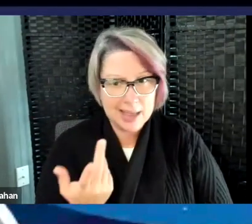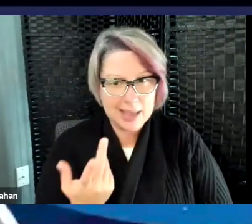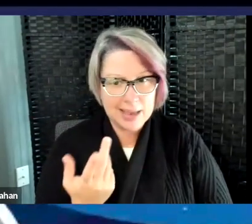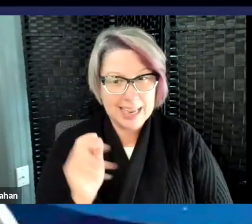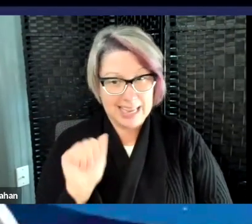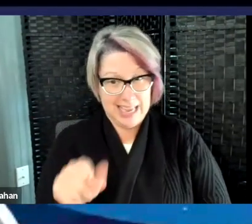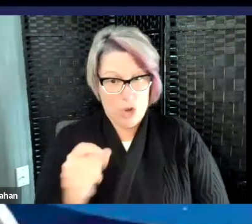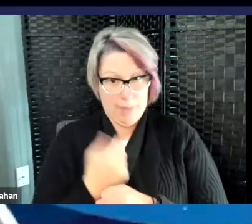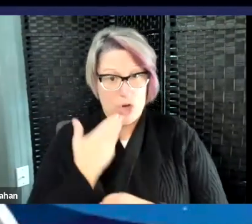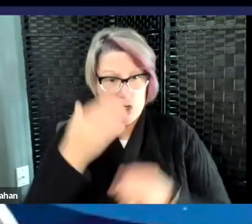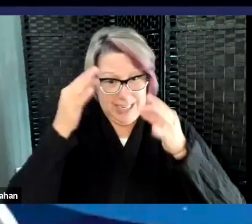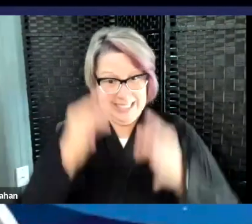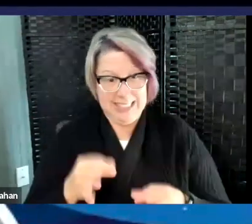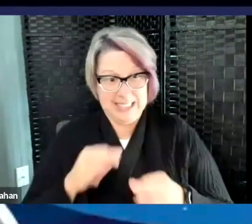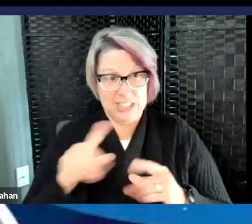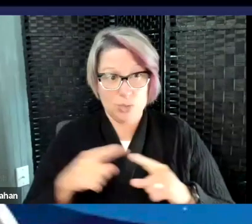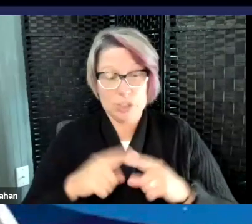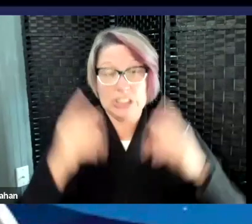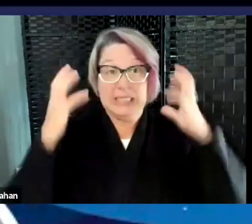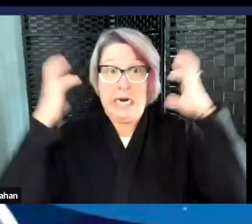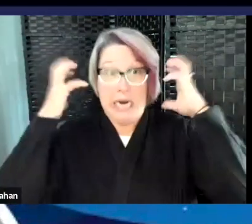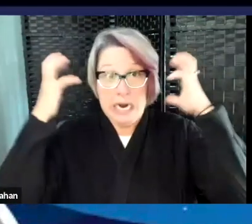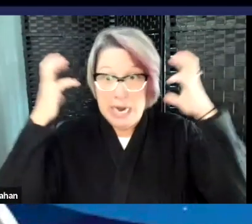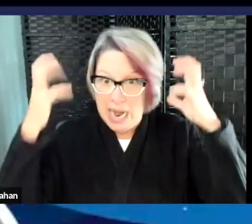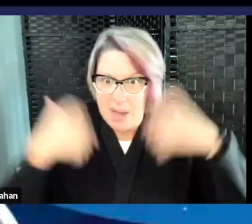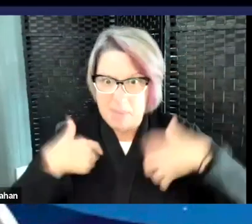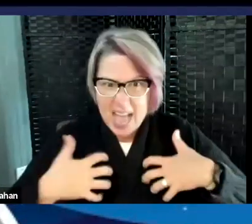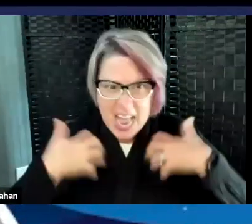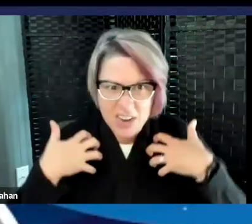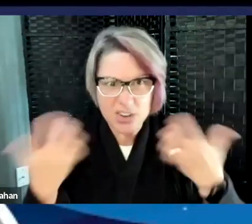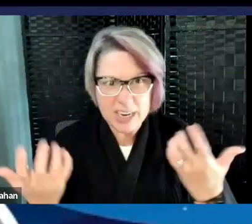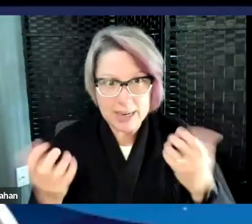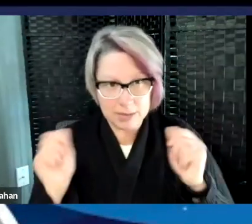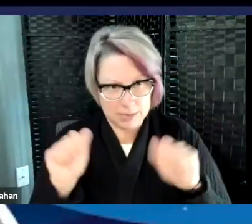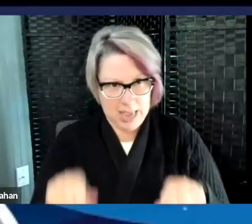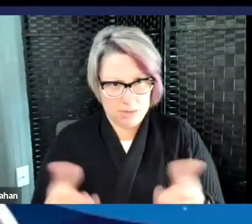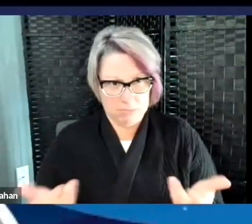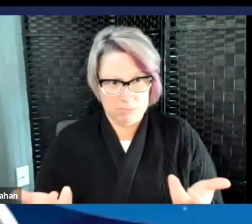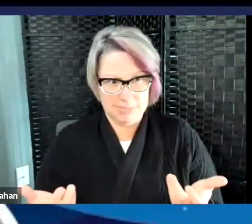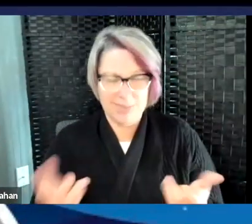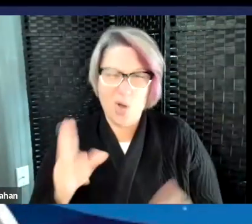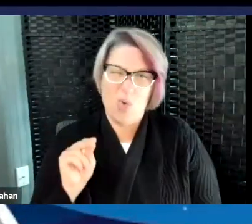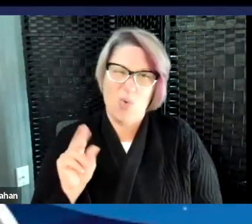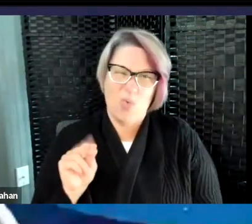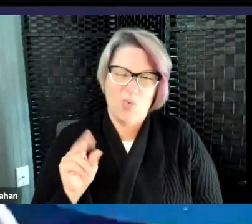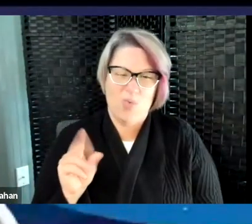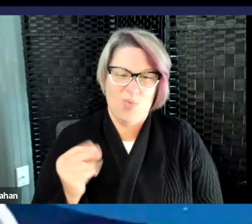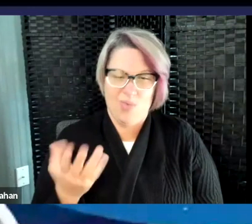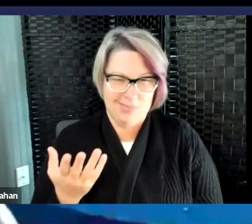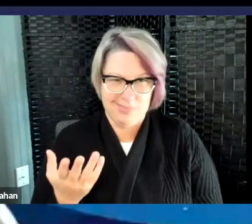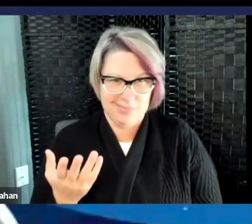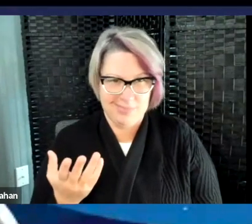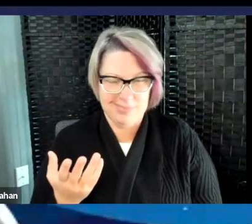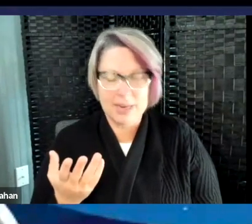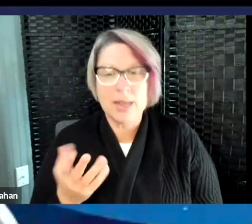decision then? When you're like, oh, I'm so angry, or, of course not. We don't make good decisions there.